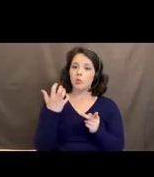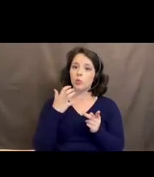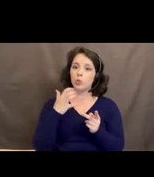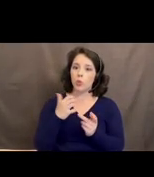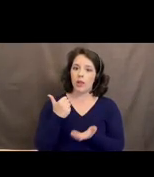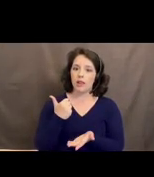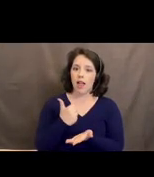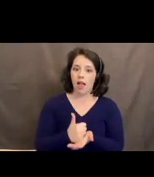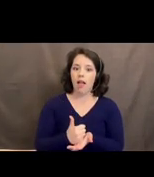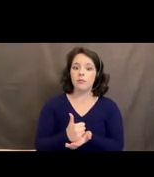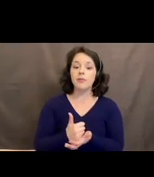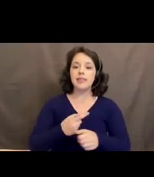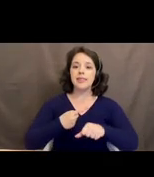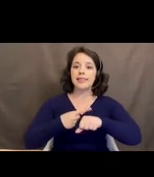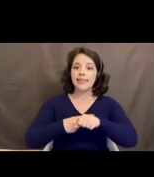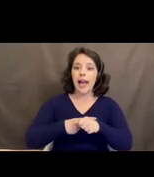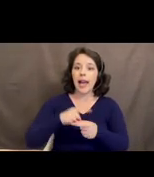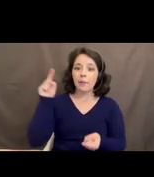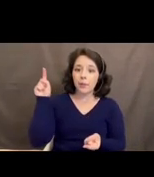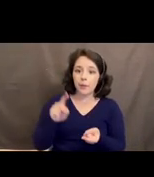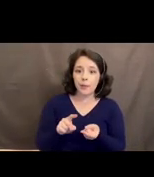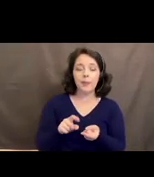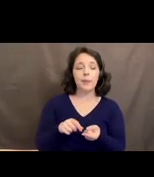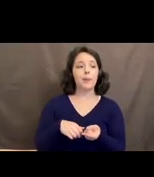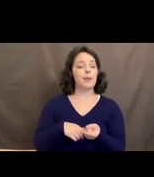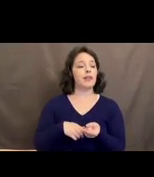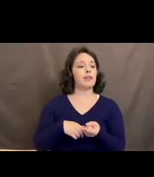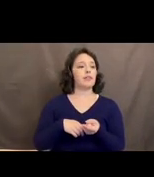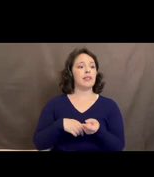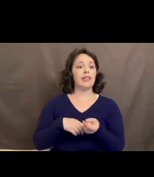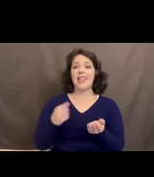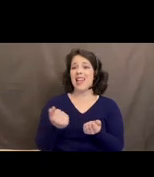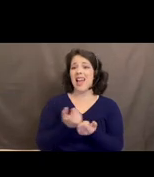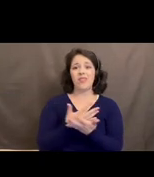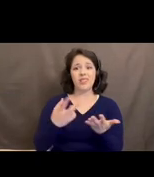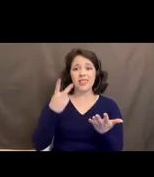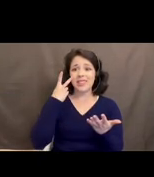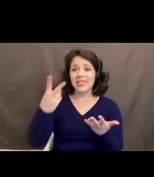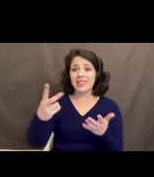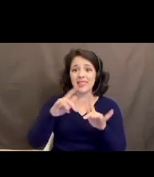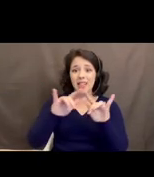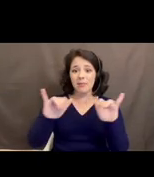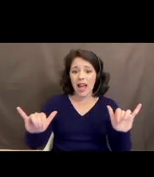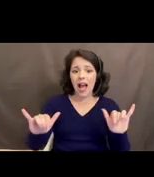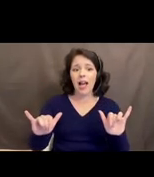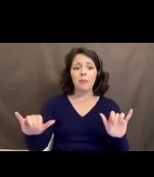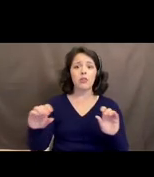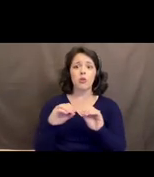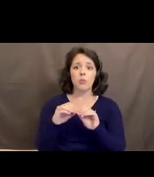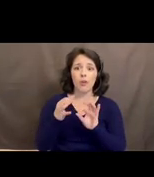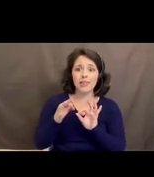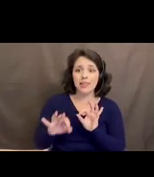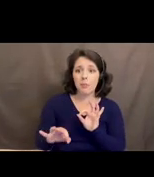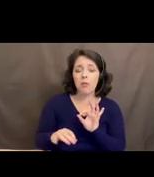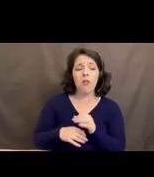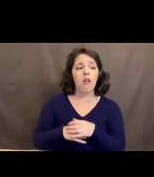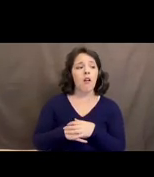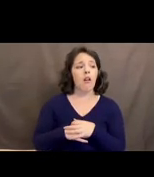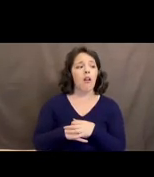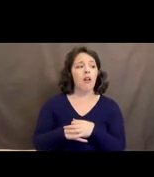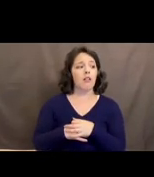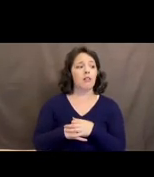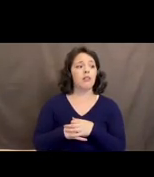reduces time and manual tracking. It's at a glance view, right? So it's pretty simplified. It provides the ability to open